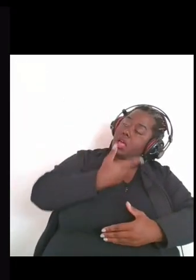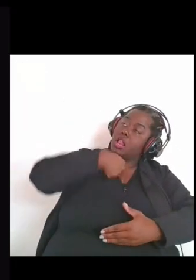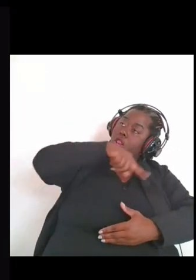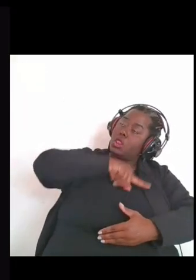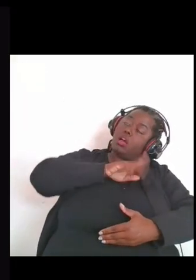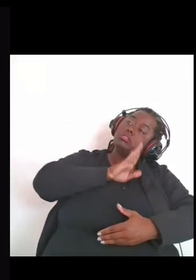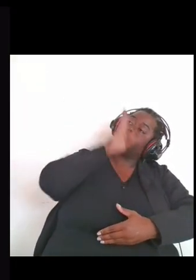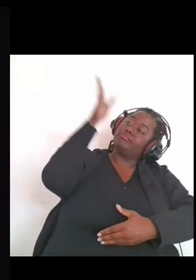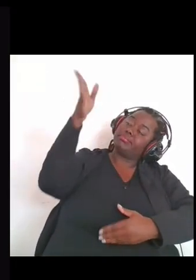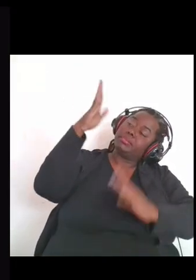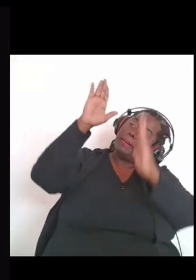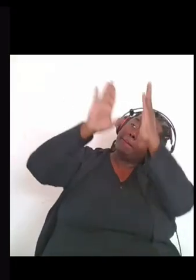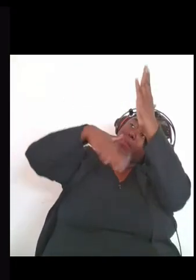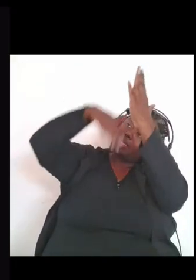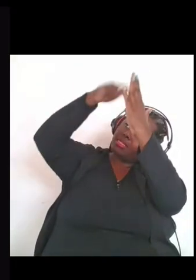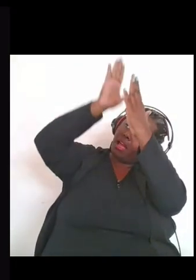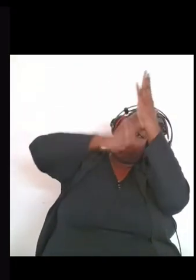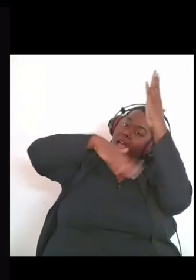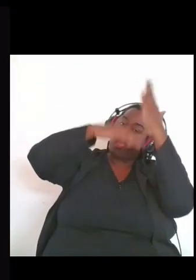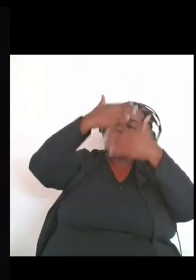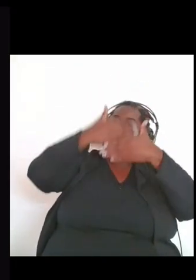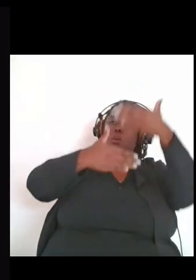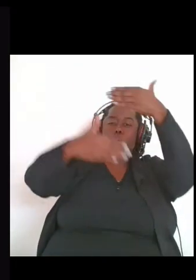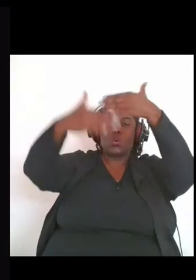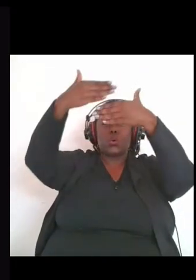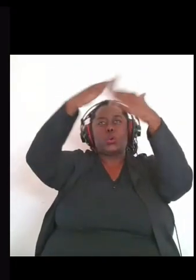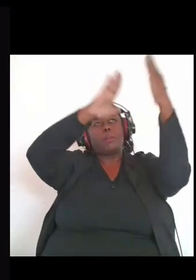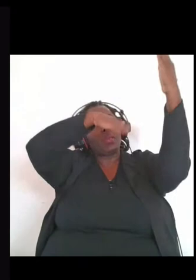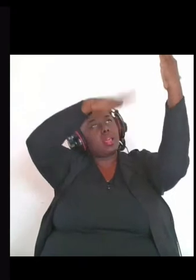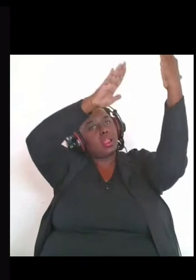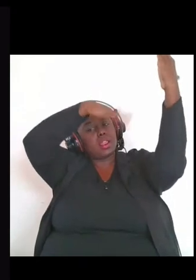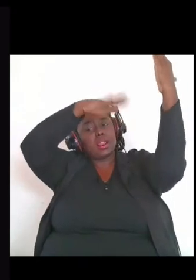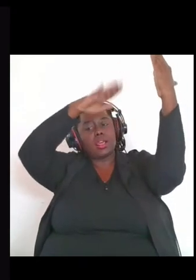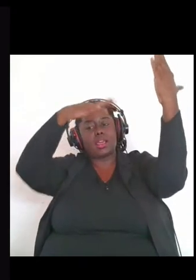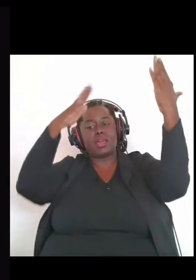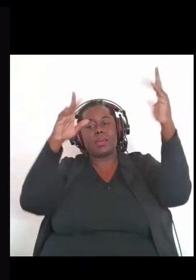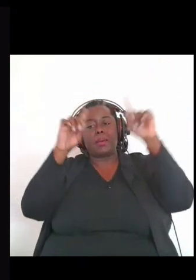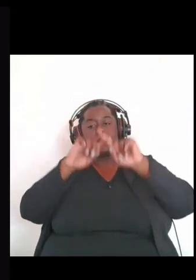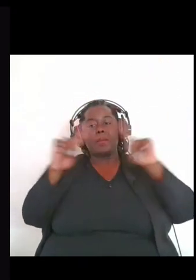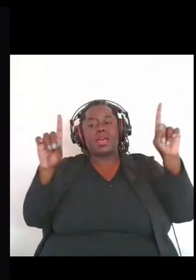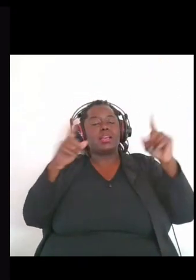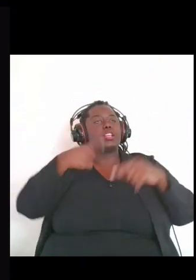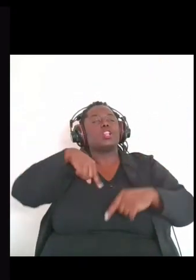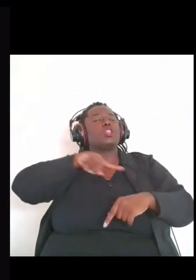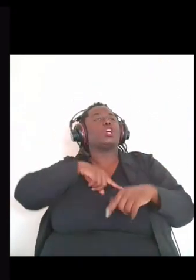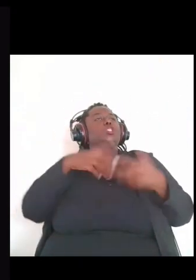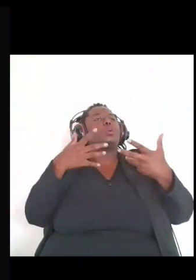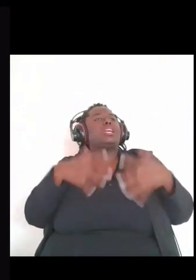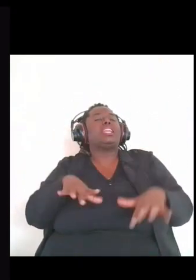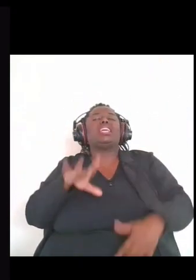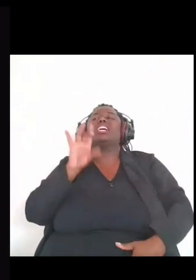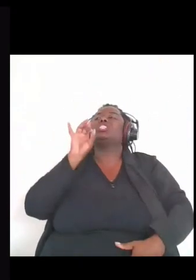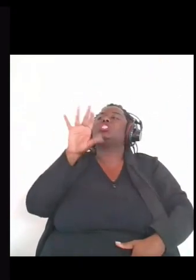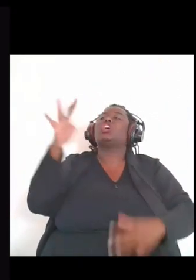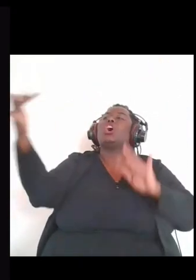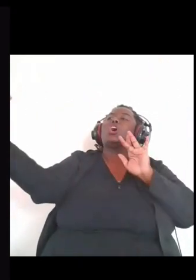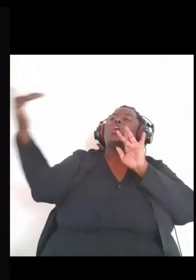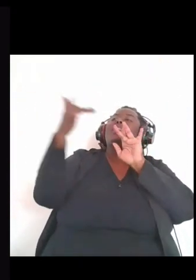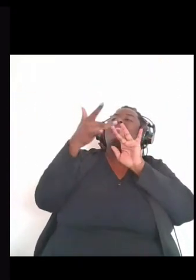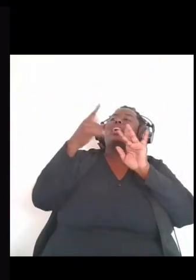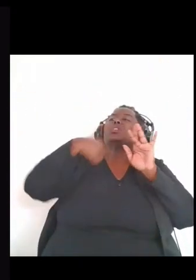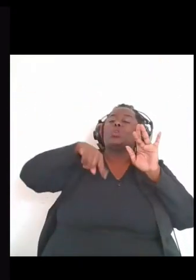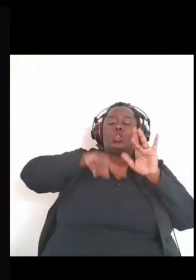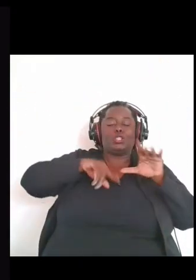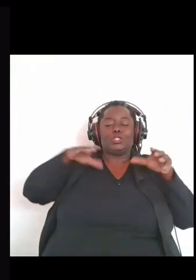not just asking us to come and paint and clicking a few pictures for their presentation so they are very